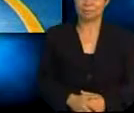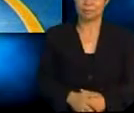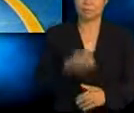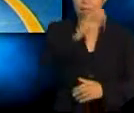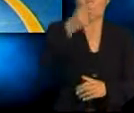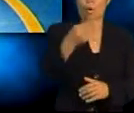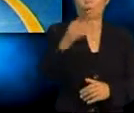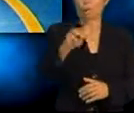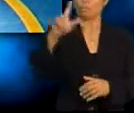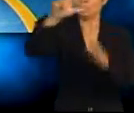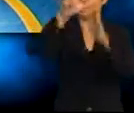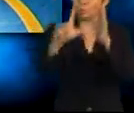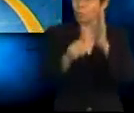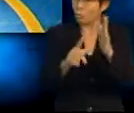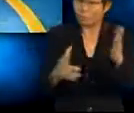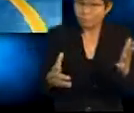Ohm's law?